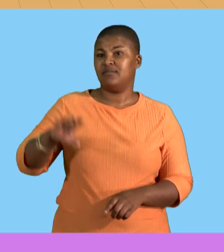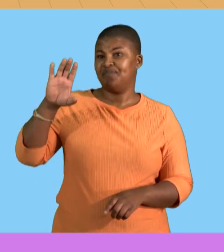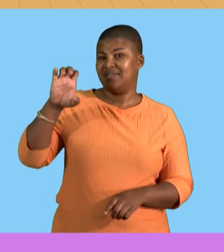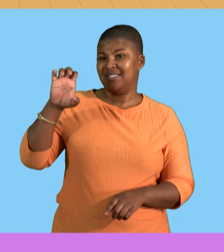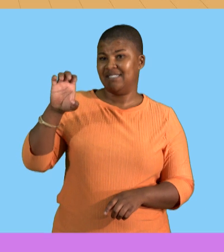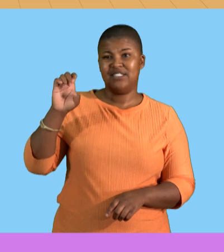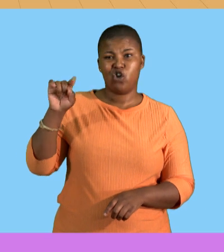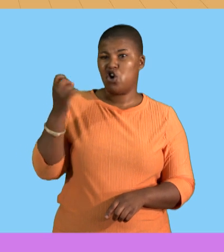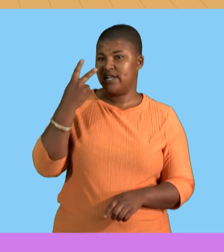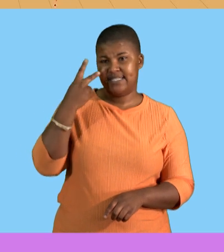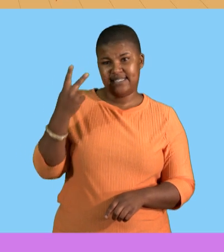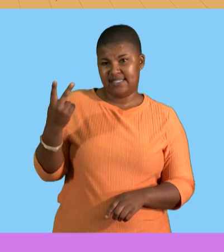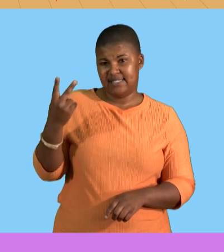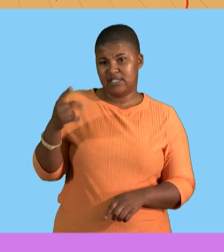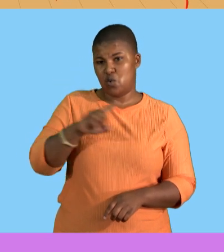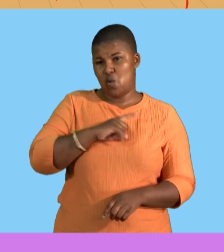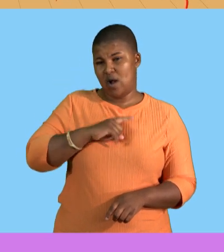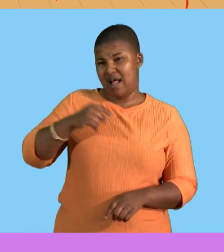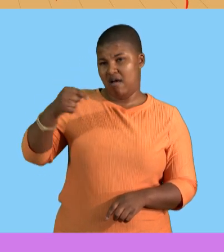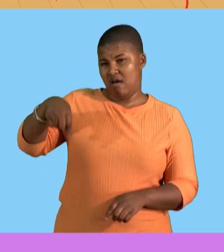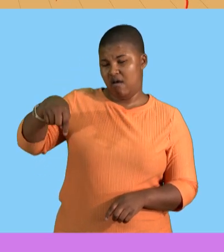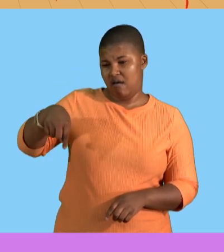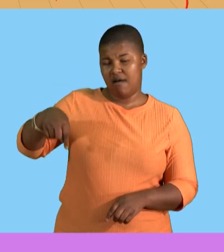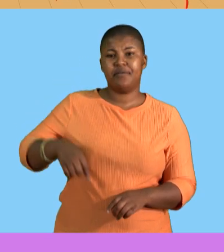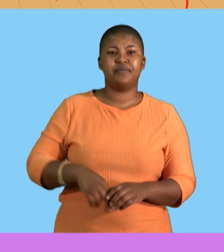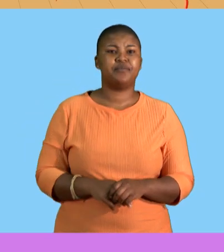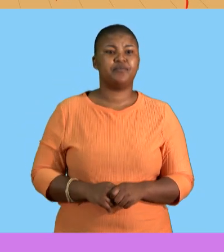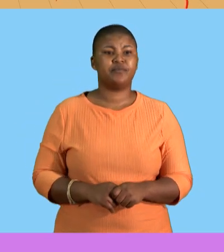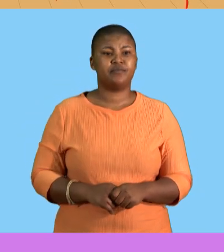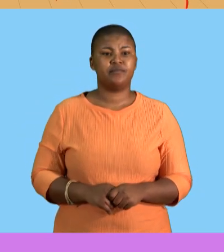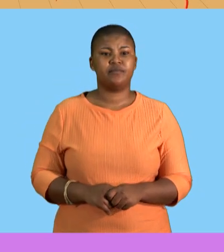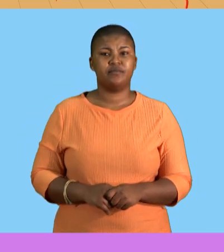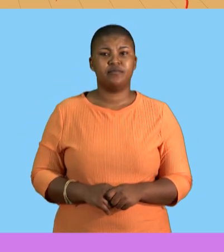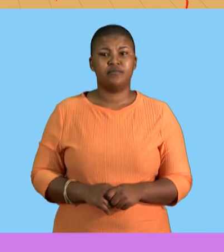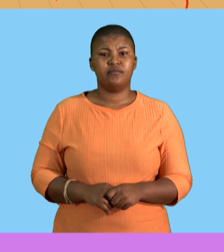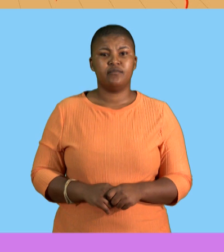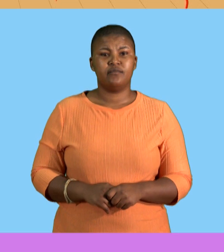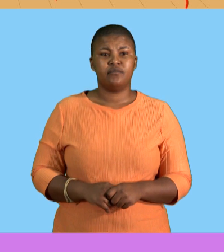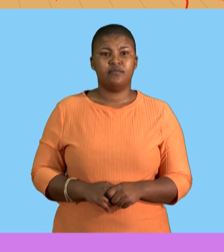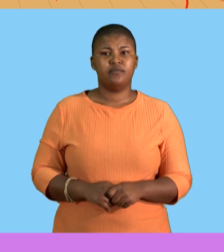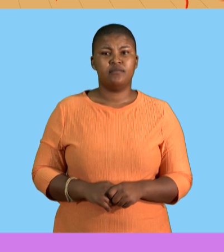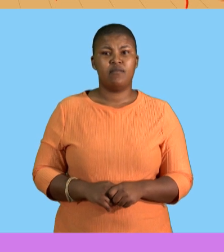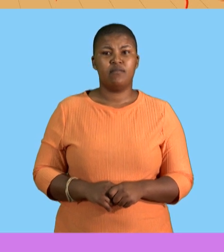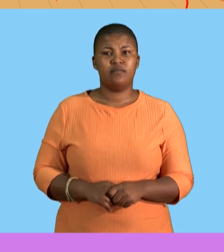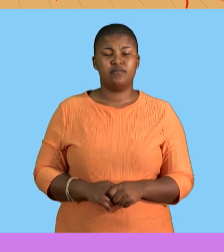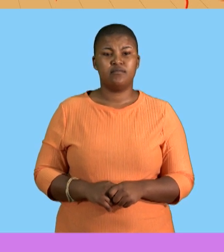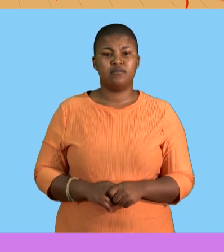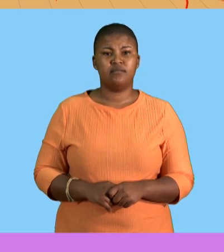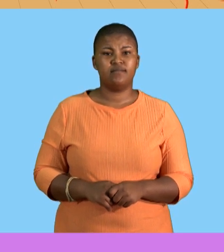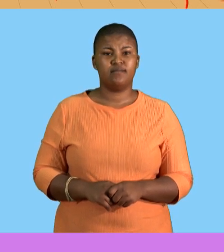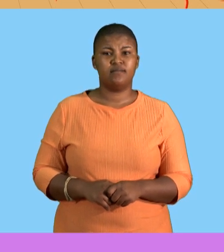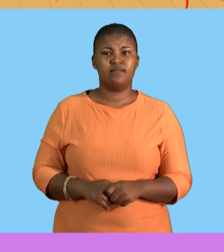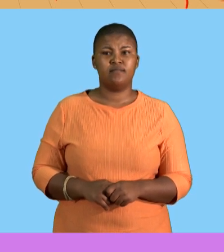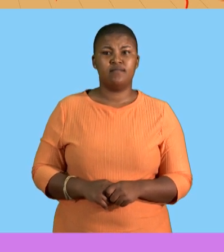can't see it because it's over here, and then directly behind this part of the door